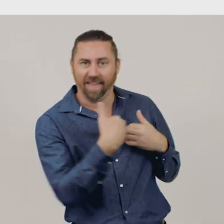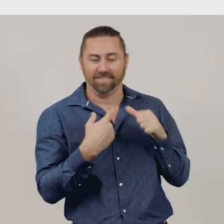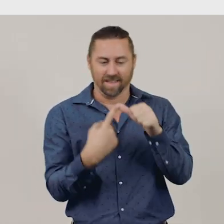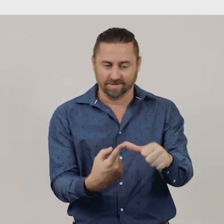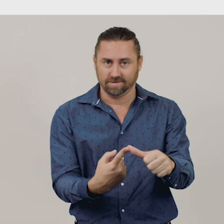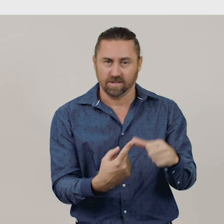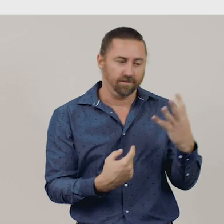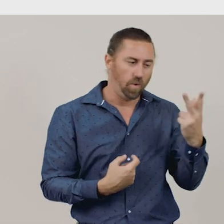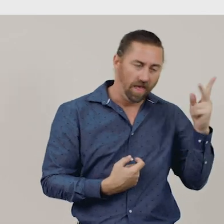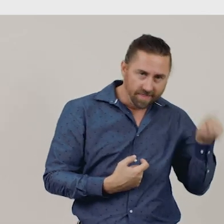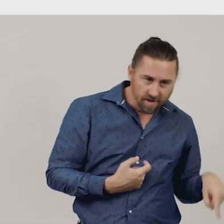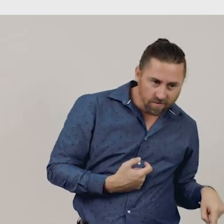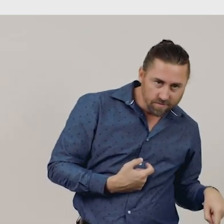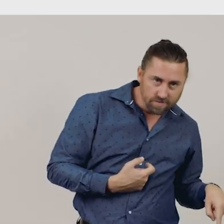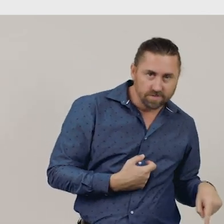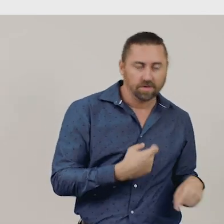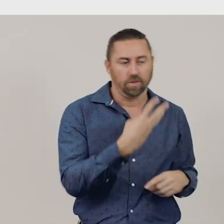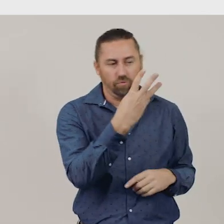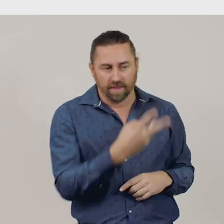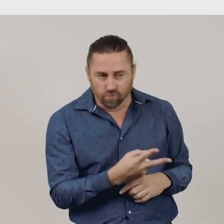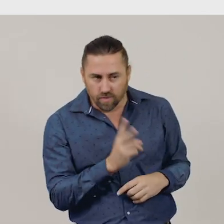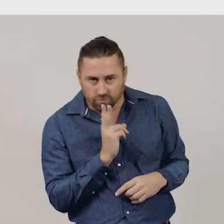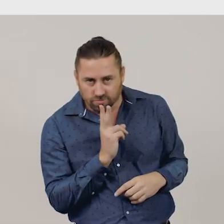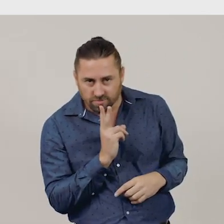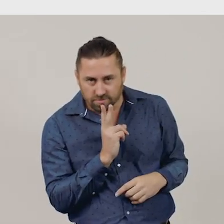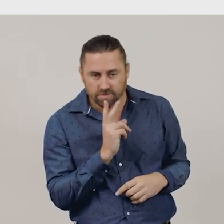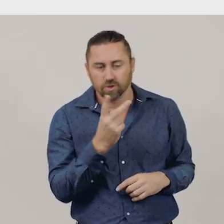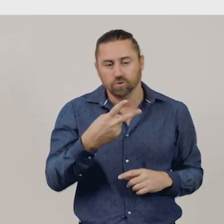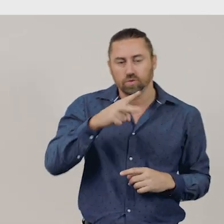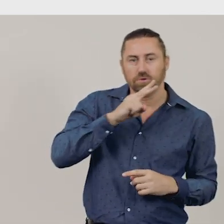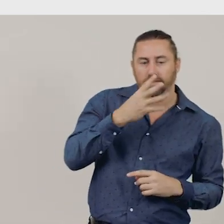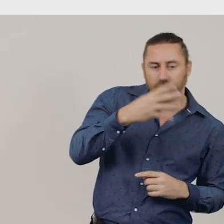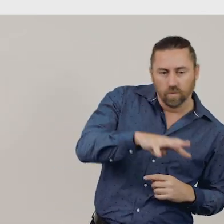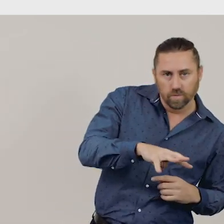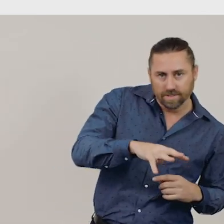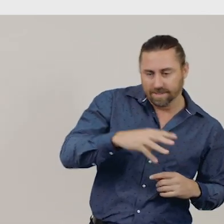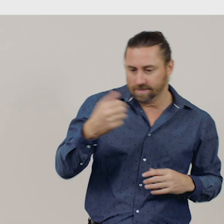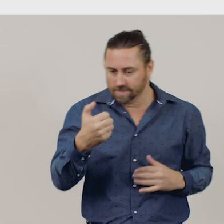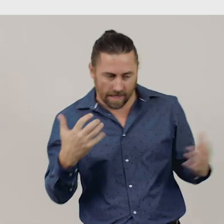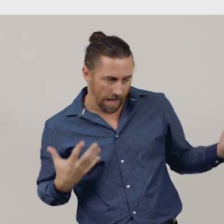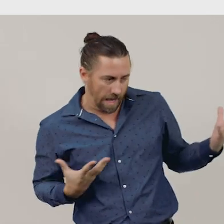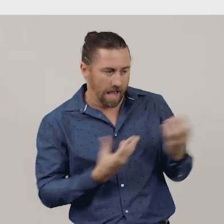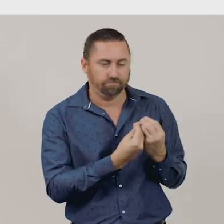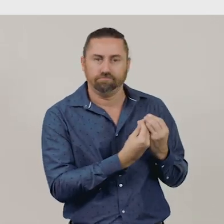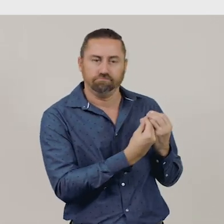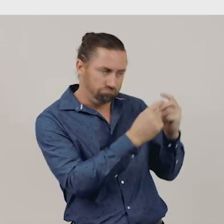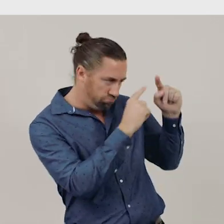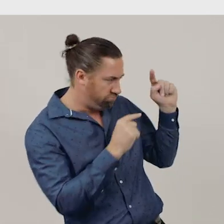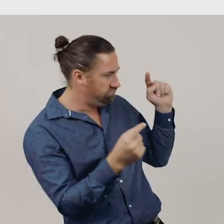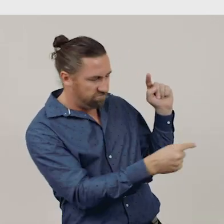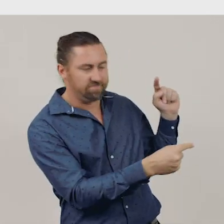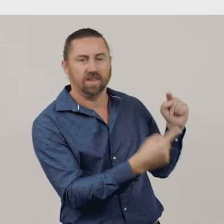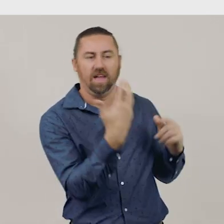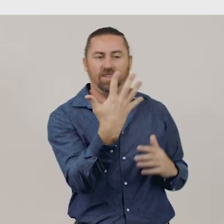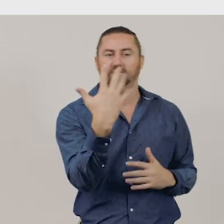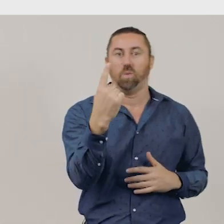Add 48,000 to 3,200 to 240 to 16. We reach our final answer